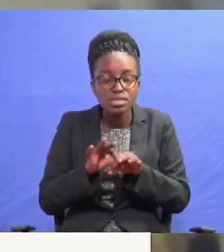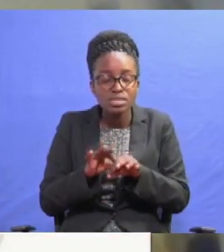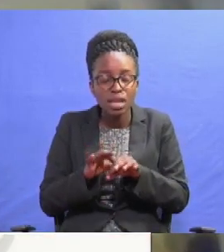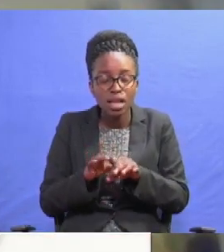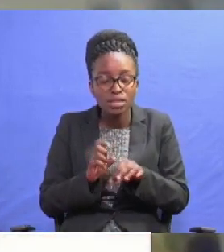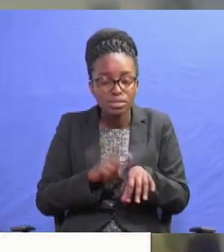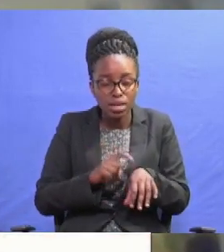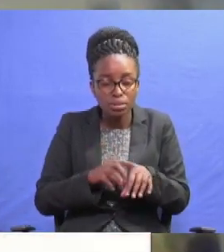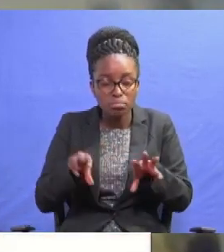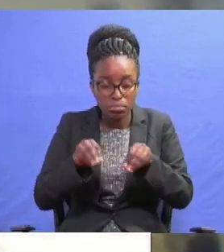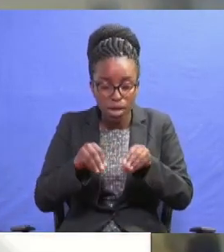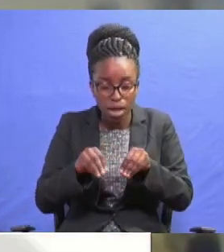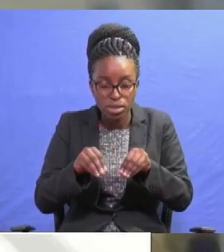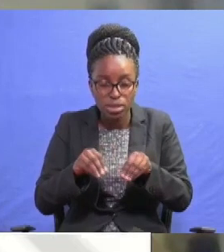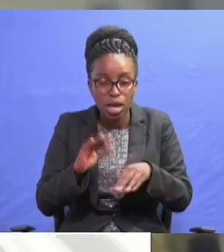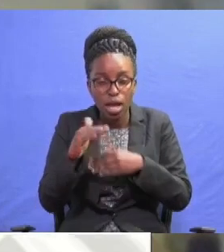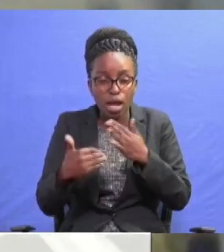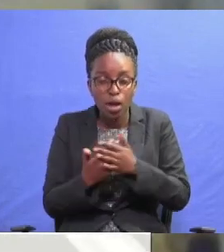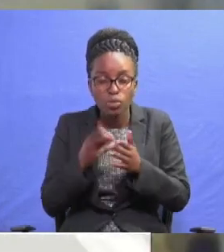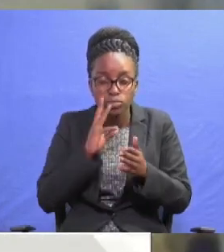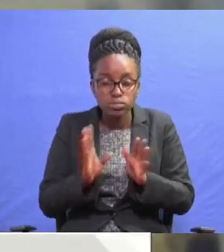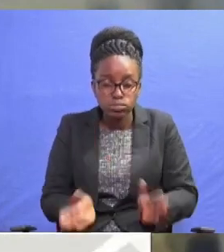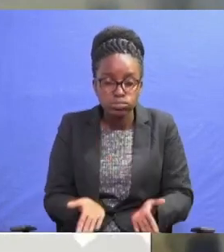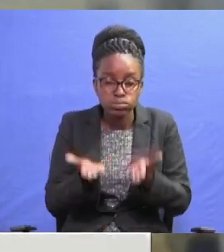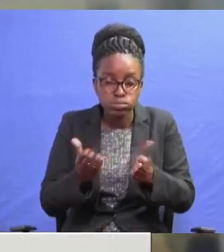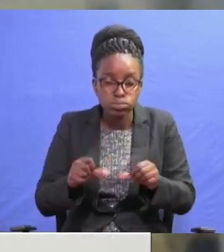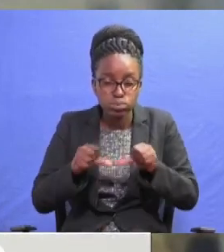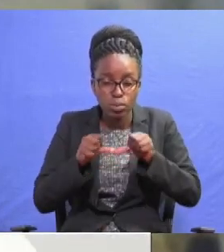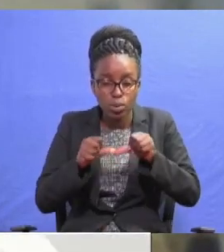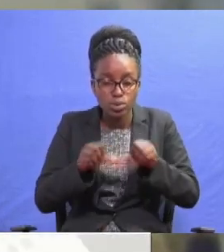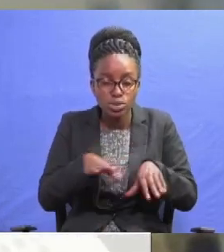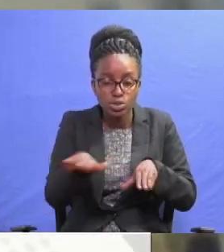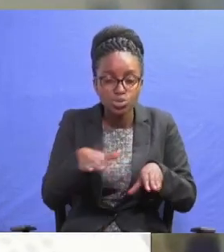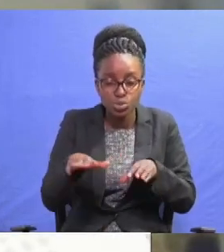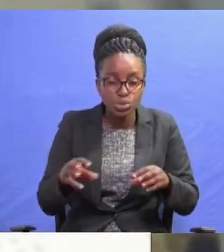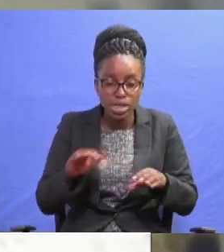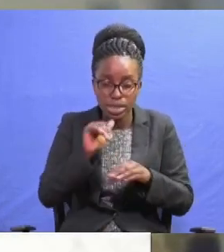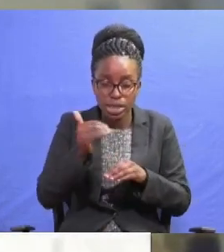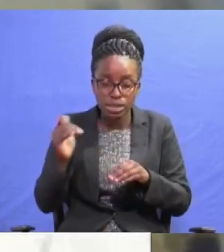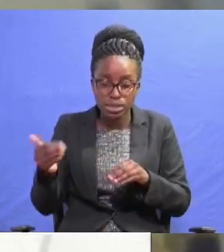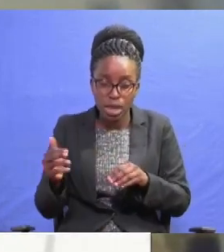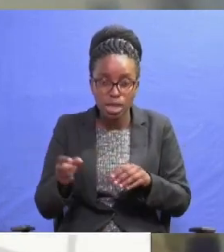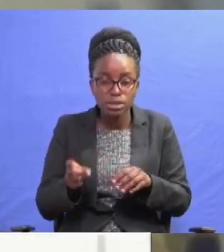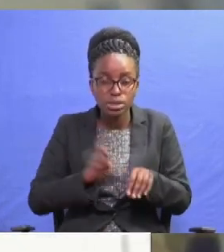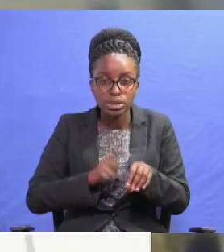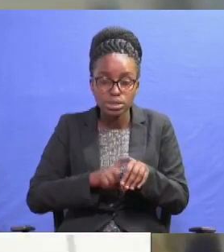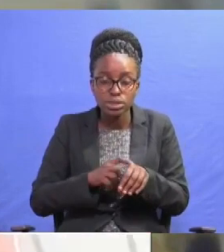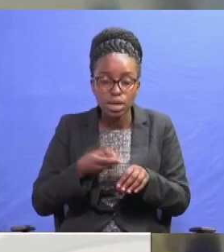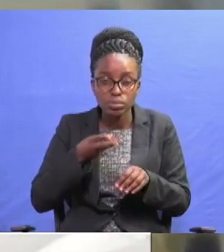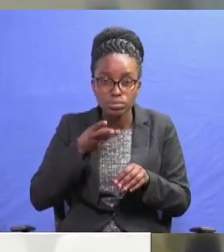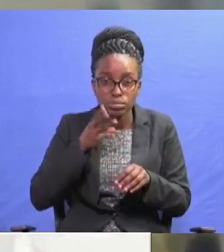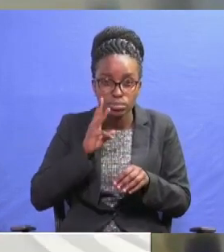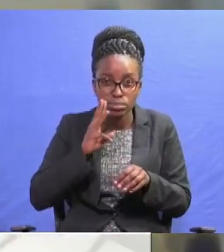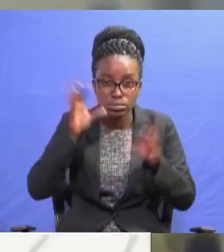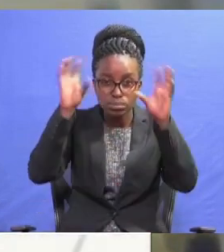flooding occasionally in certain areas in the country, depending on the amount of rainfall in those areas. So even as